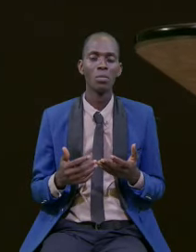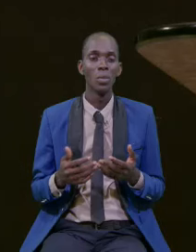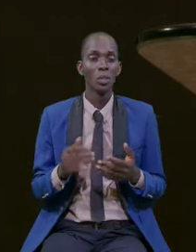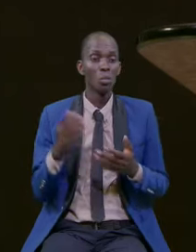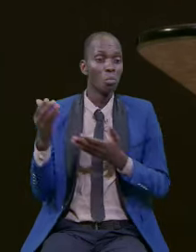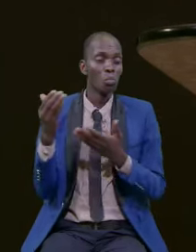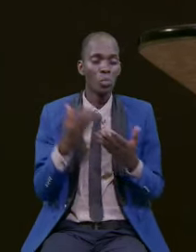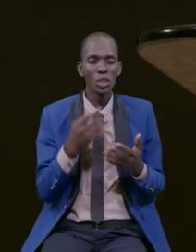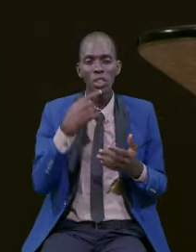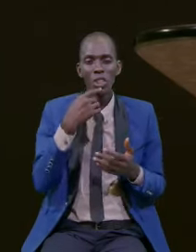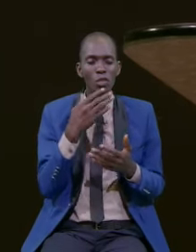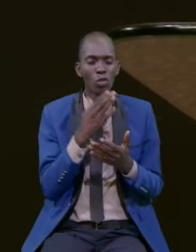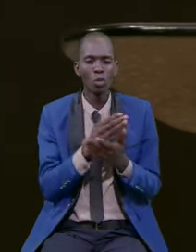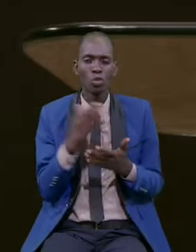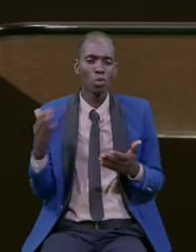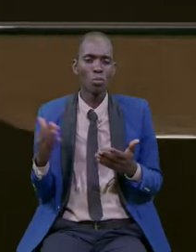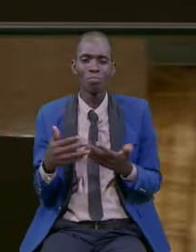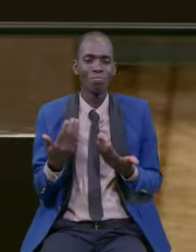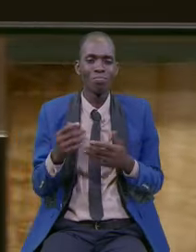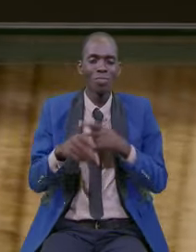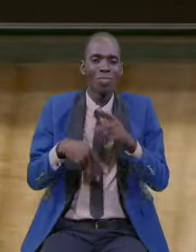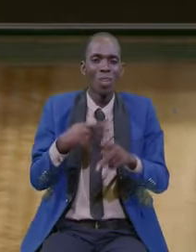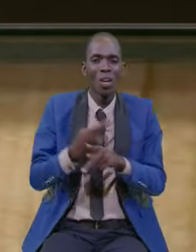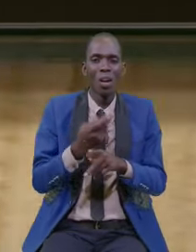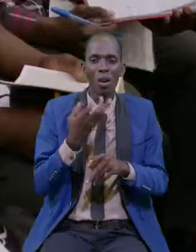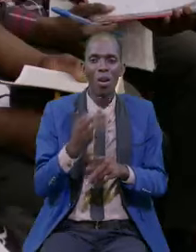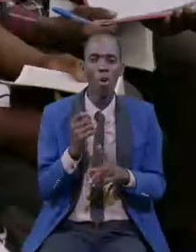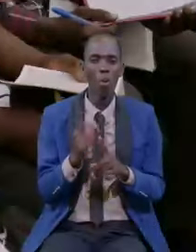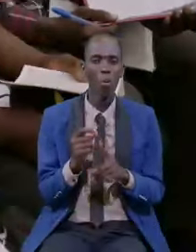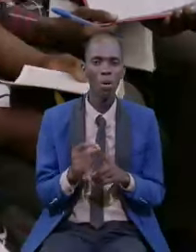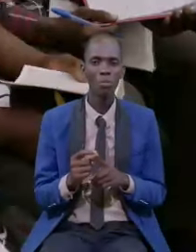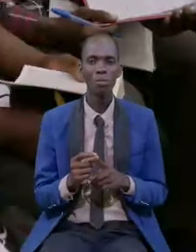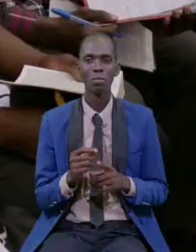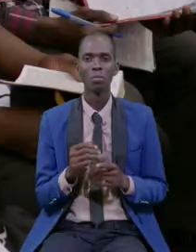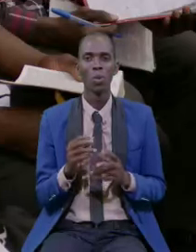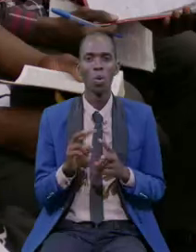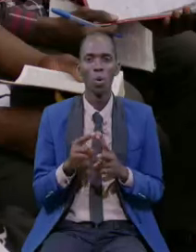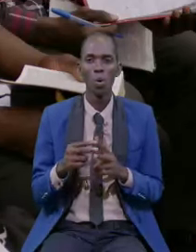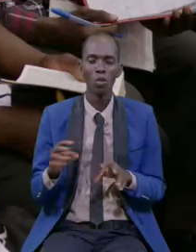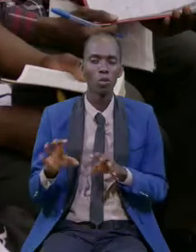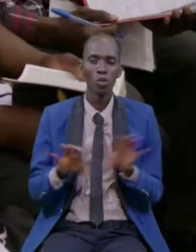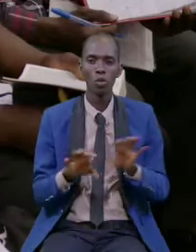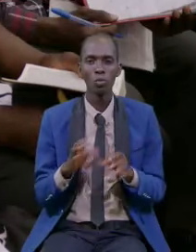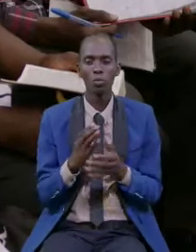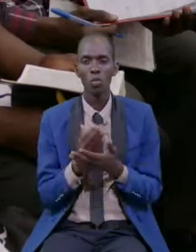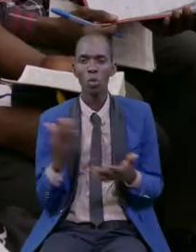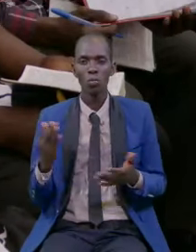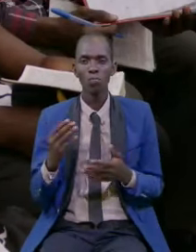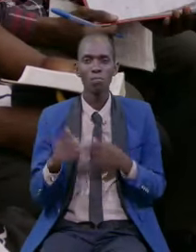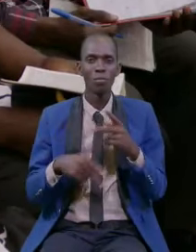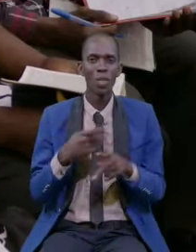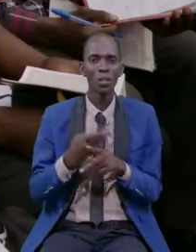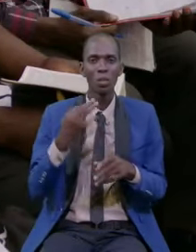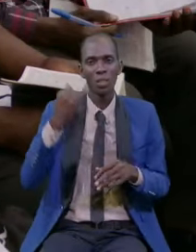utterance, a threatening idea, and a threatening